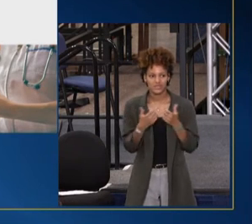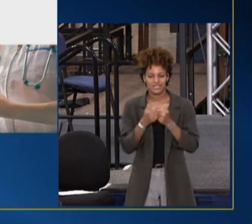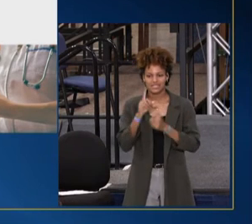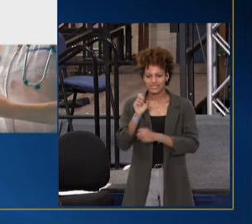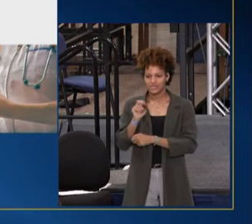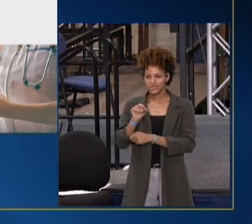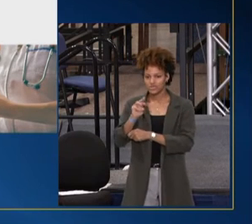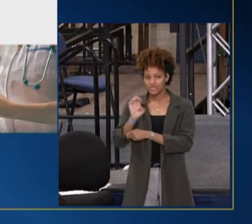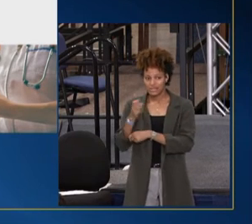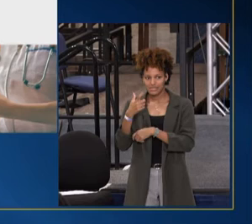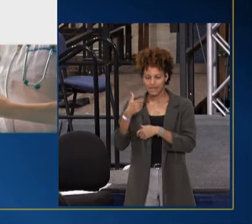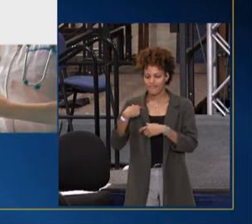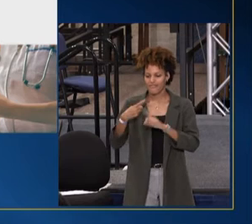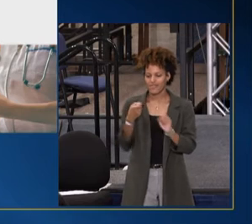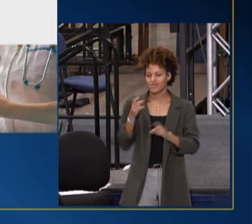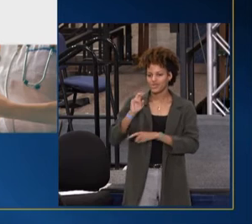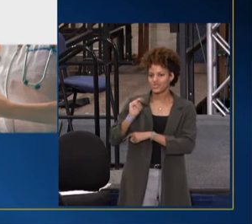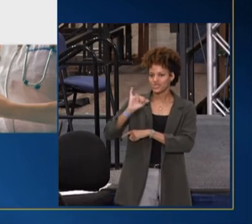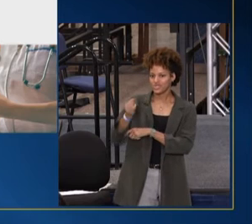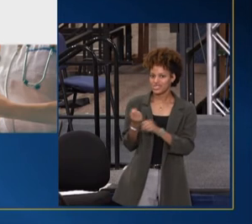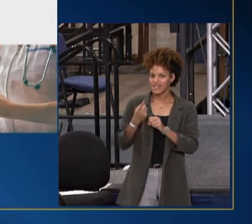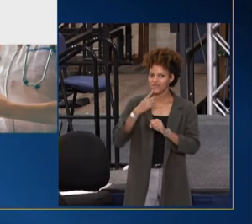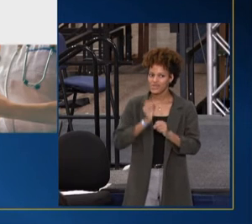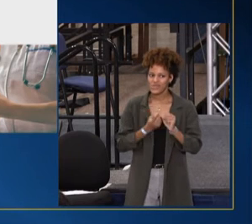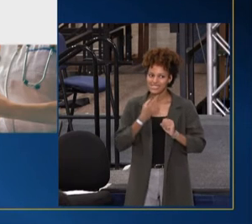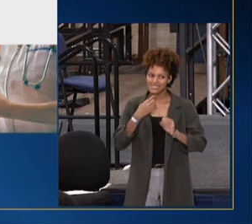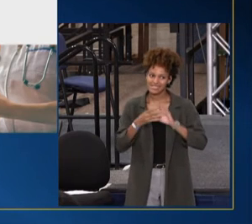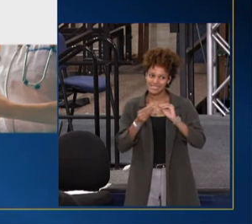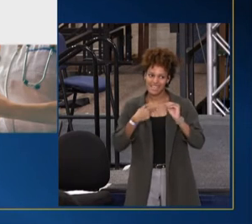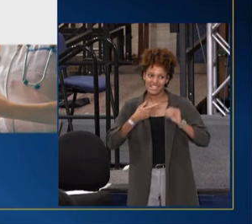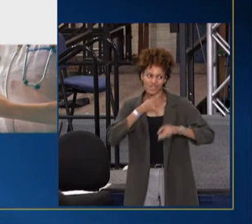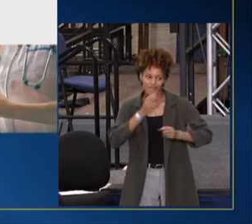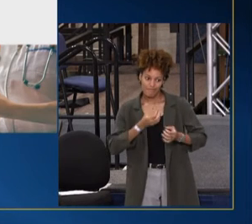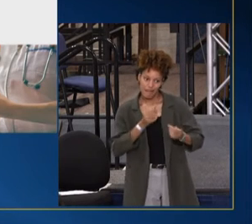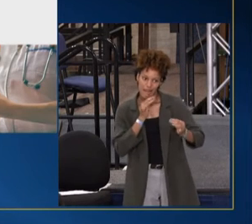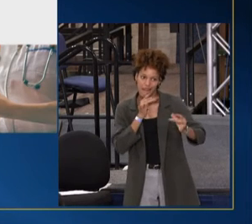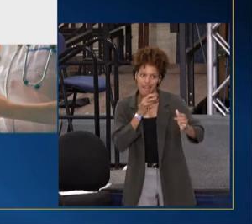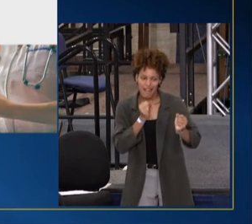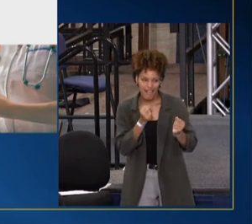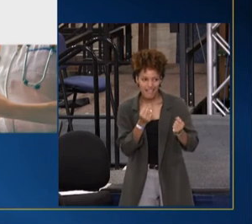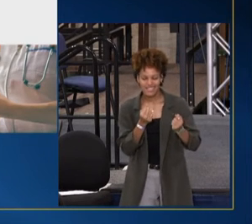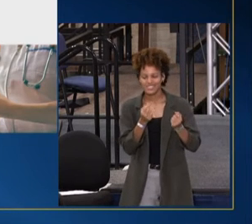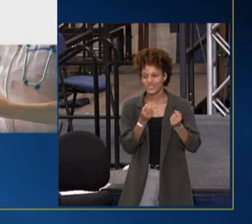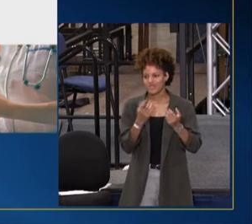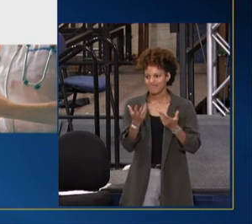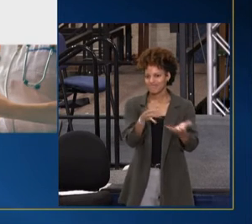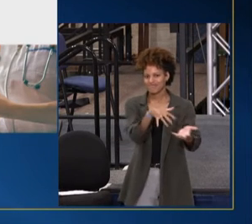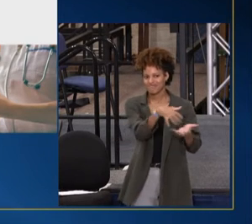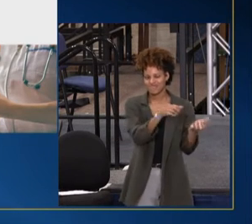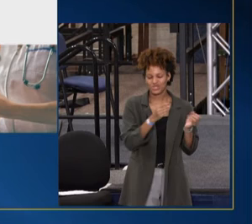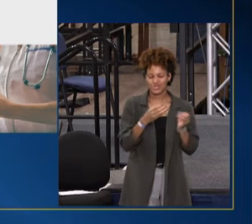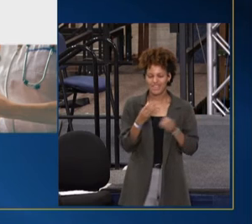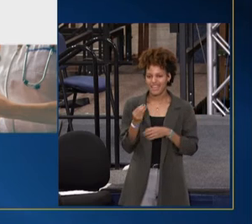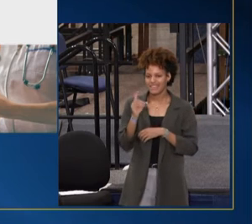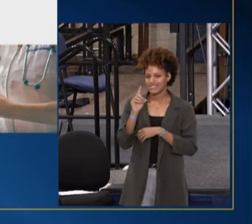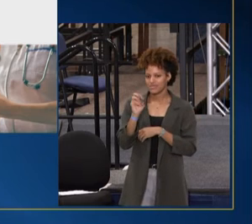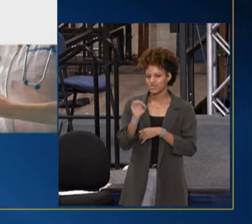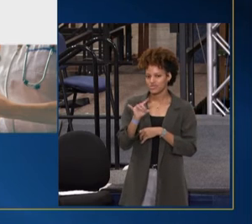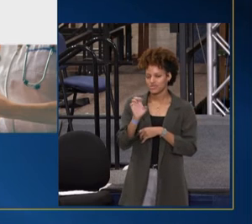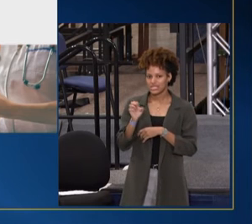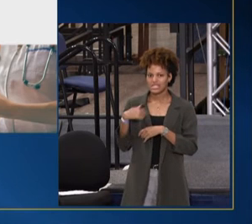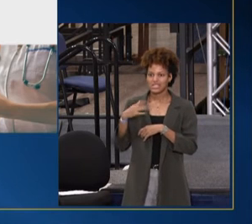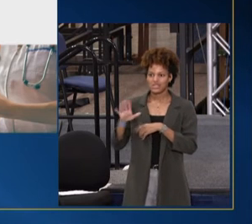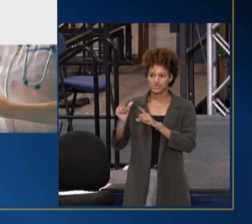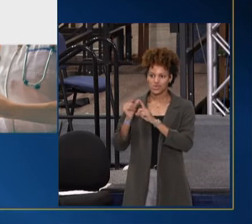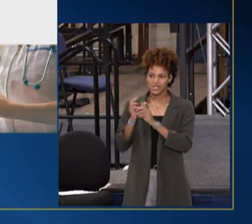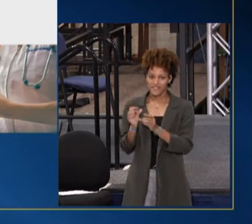from New Jersey and everyone says I talk fast. And when I shout out. And Demetre's words per minute are faster than